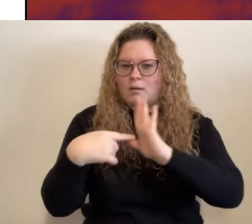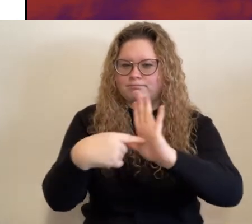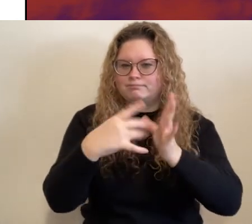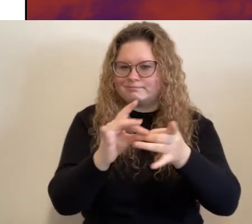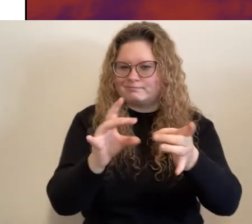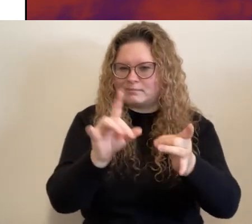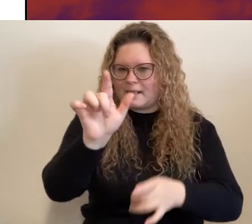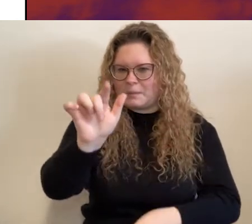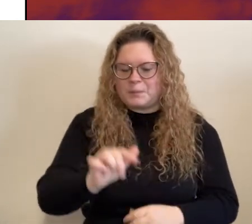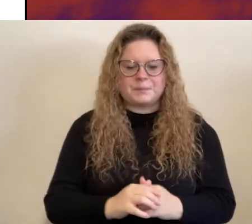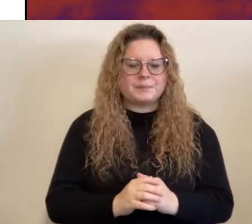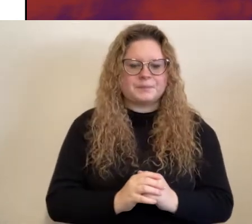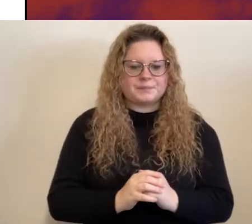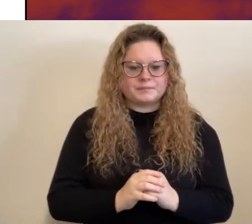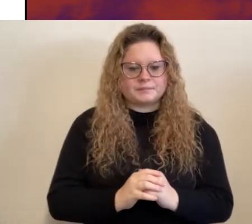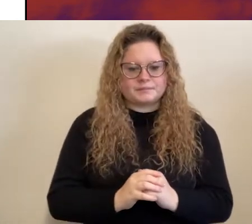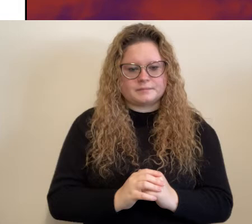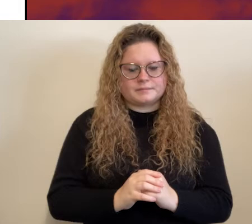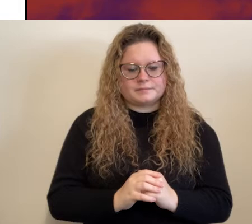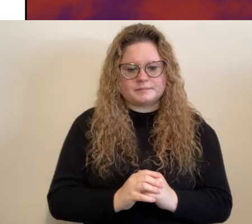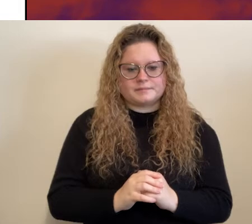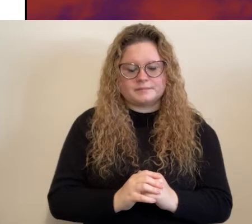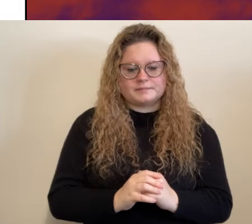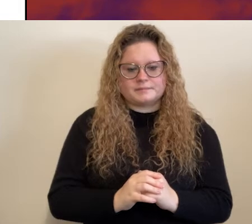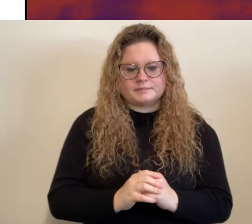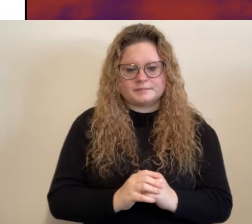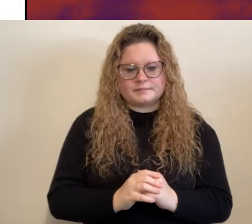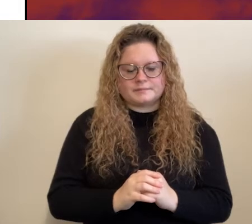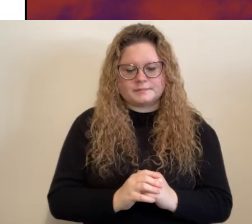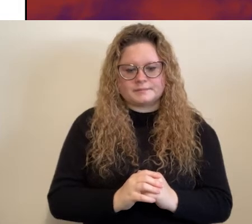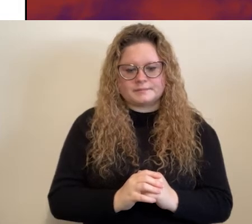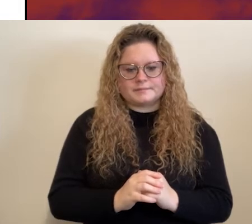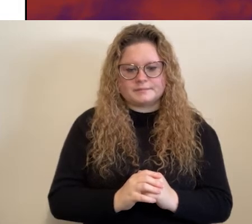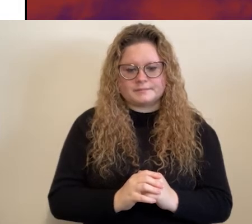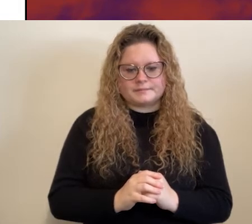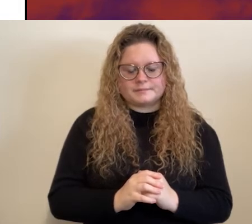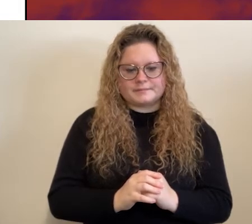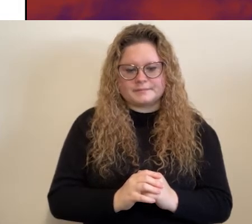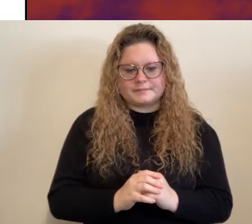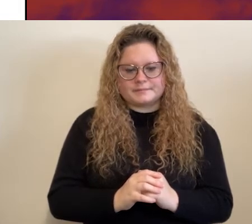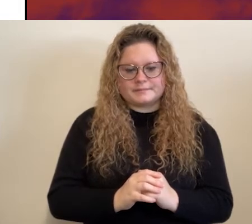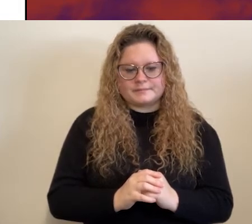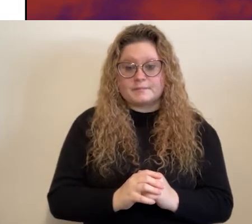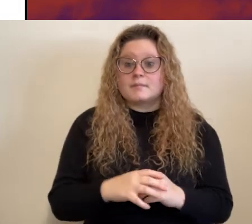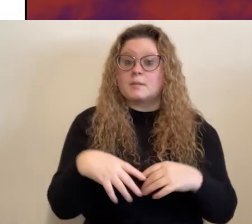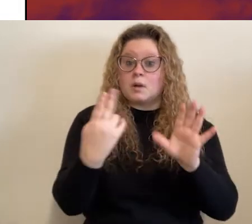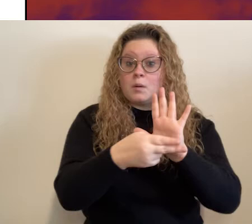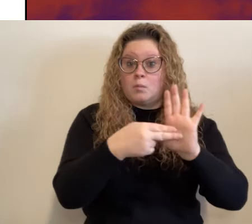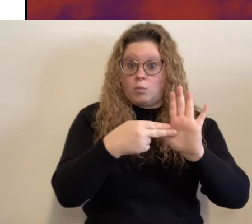visuals. But when you're starting the brand, it's always best as like because I'm